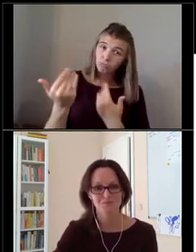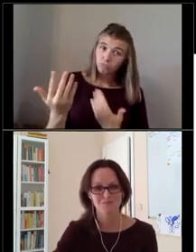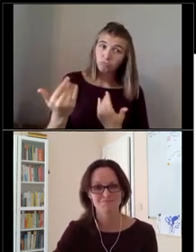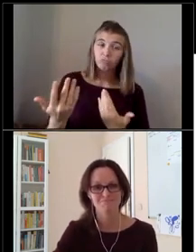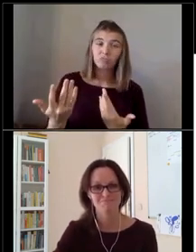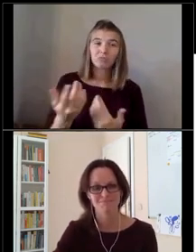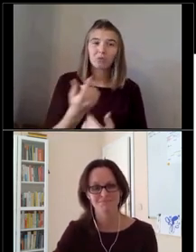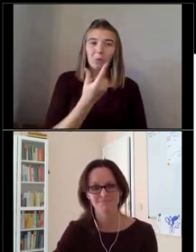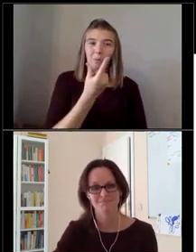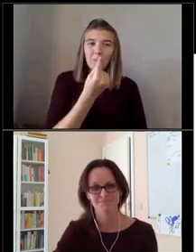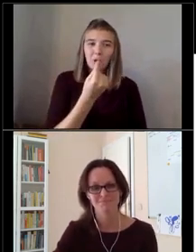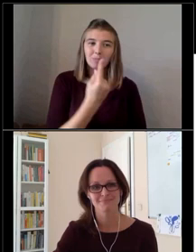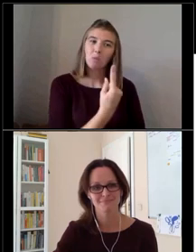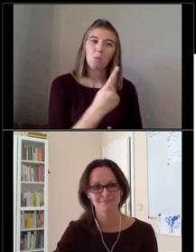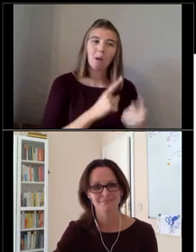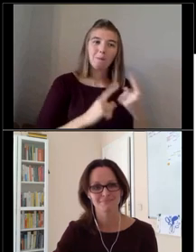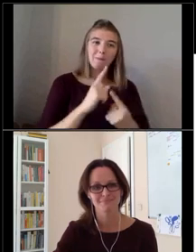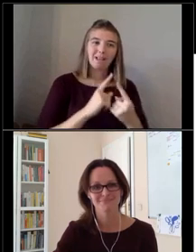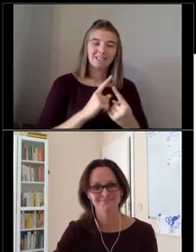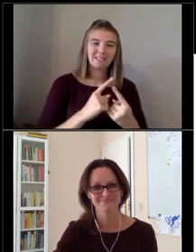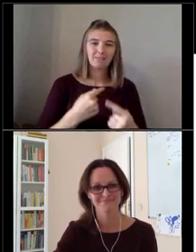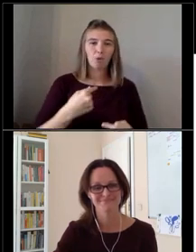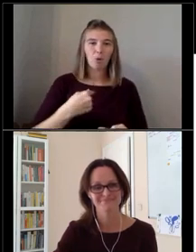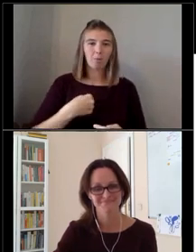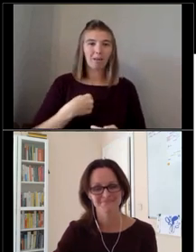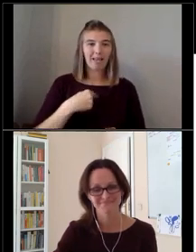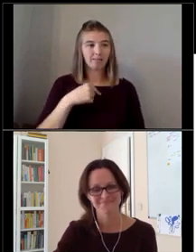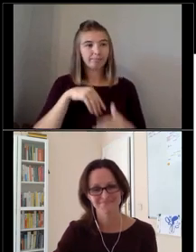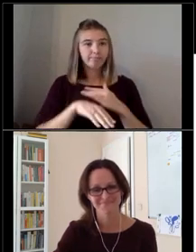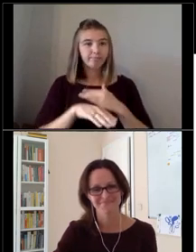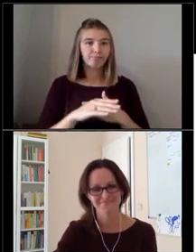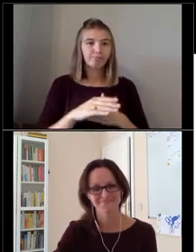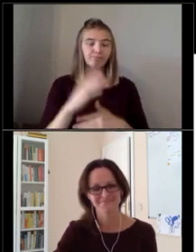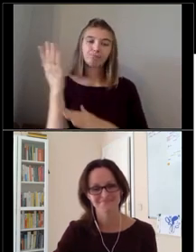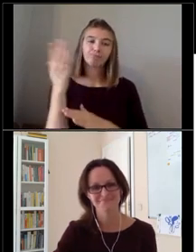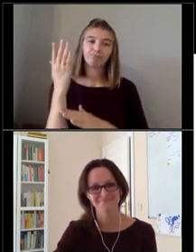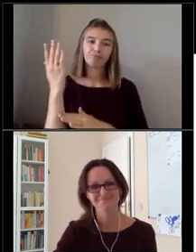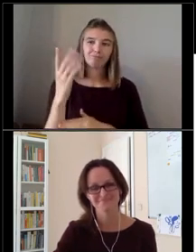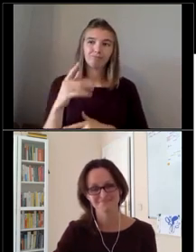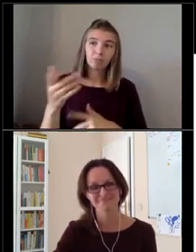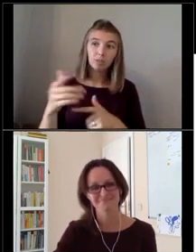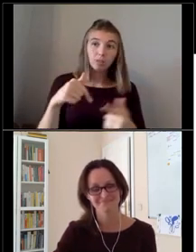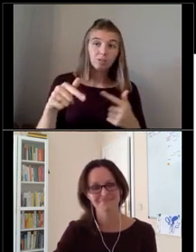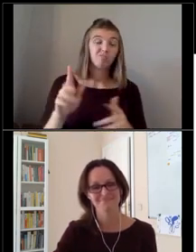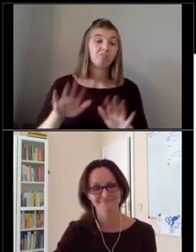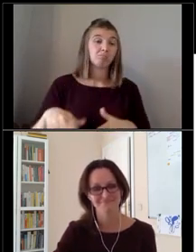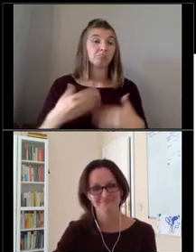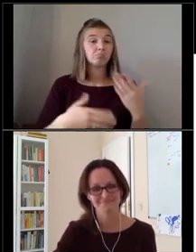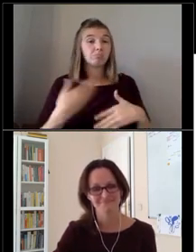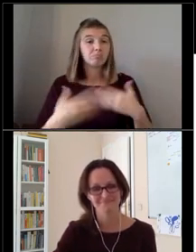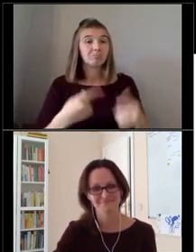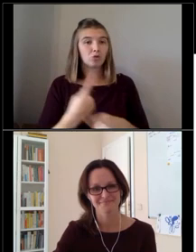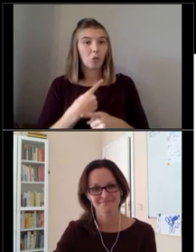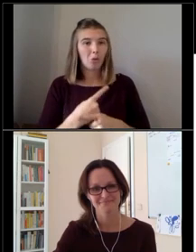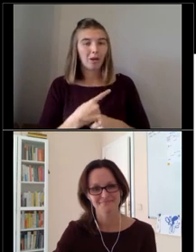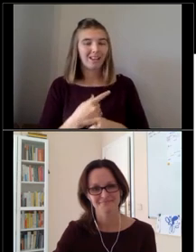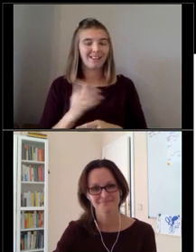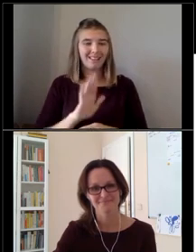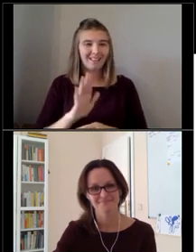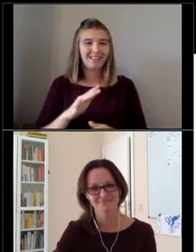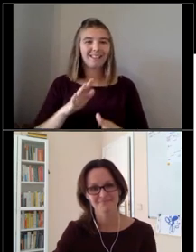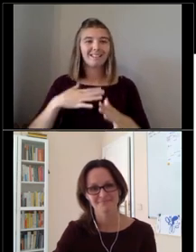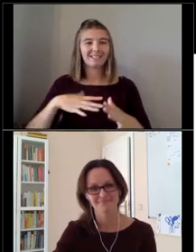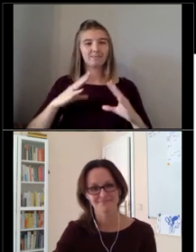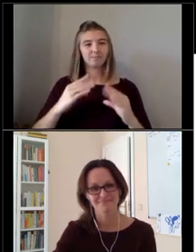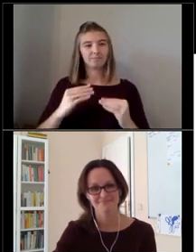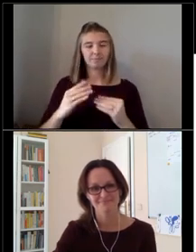like me can just speak our minds is not always the best way to get the best out of everybody. And I think it's only quite recently that people have been encouraged